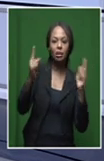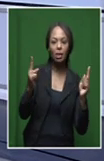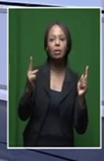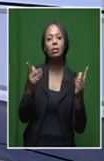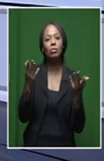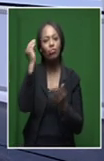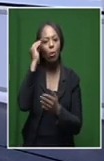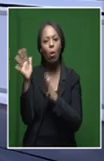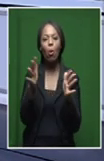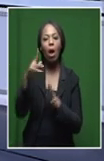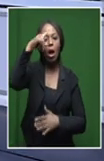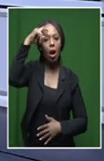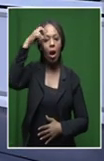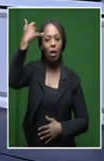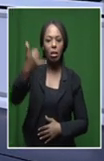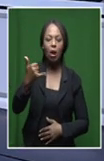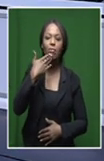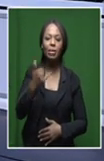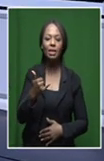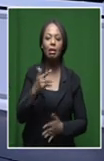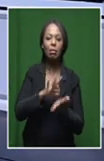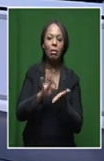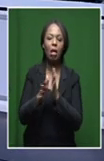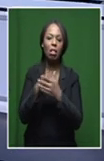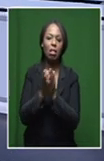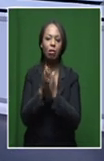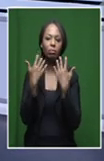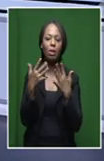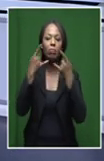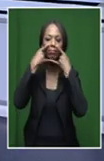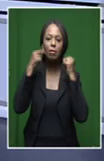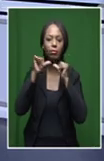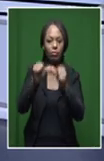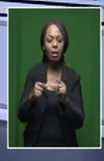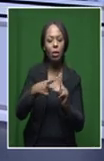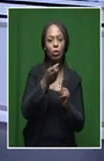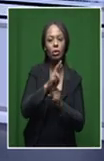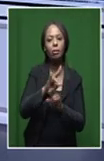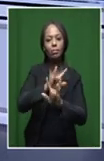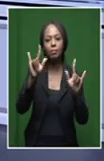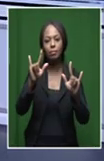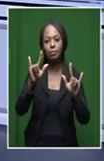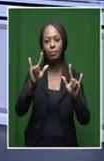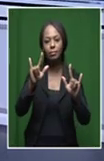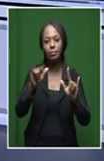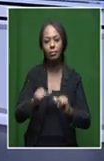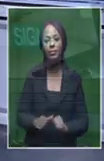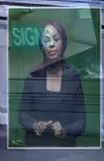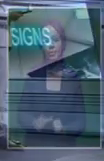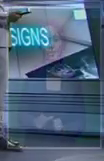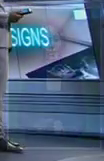the weather's getting warmer, keep those hands clean and continue to wear your mask. I'm Dr. Musa Mtombeni. We'll see you when I see you. Goodbye.